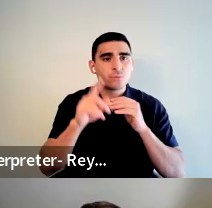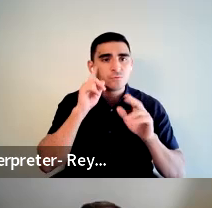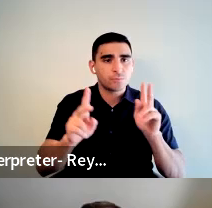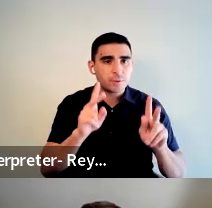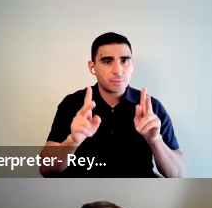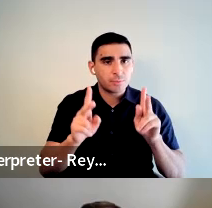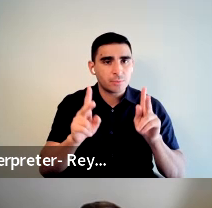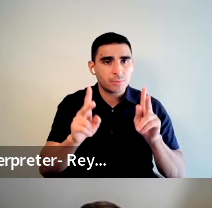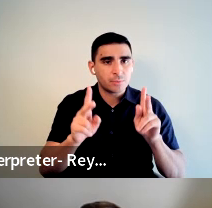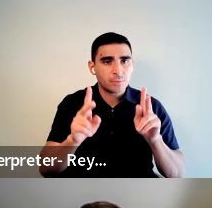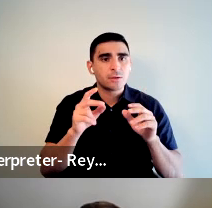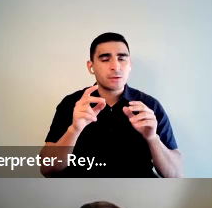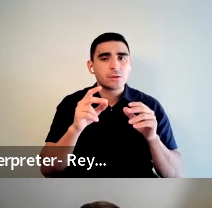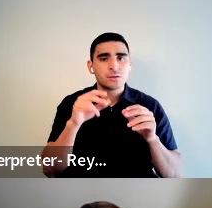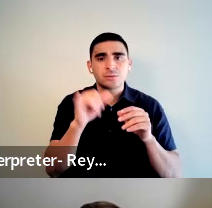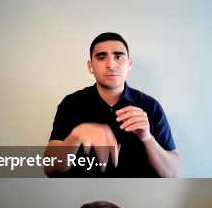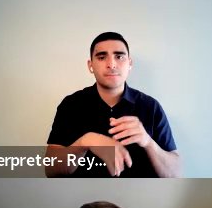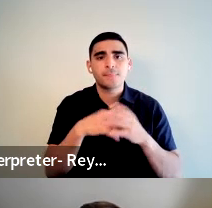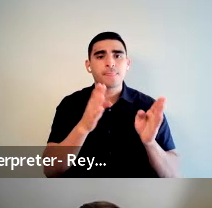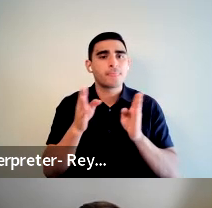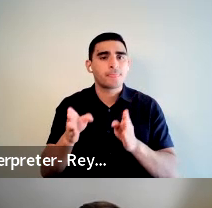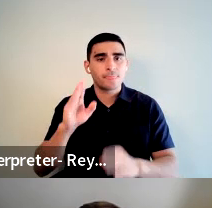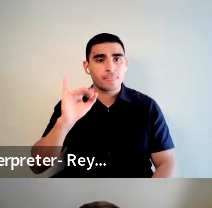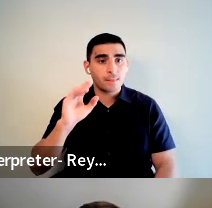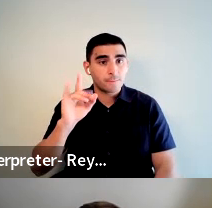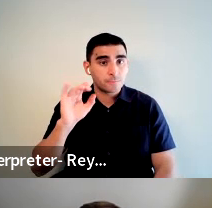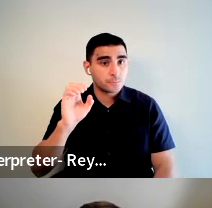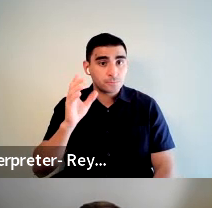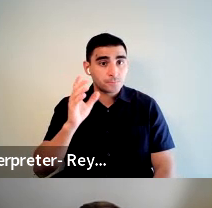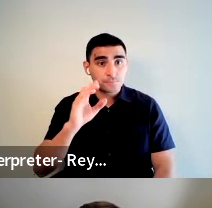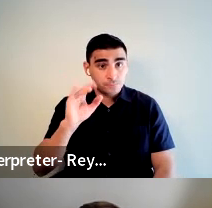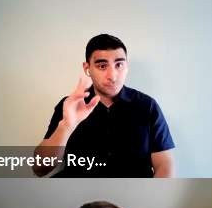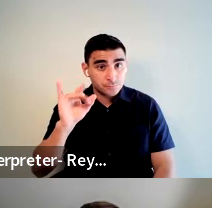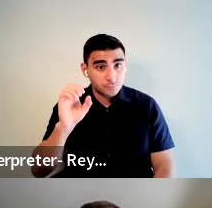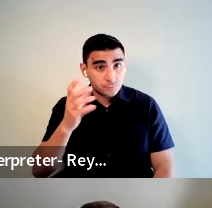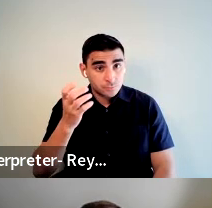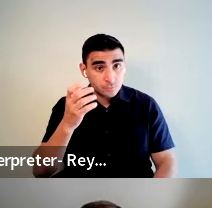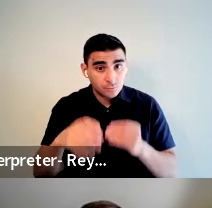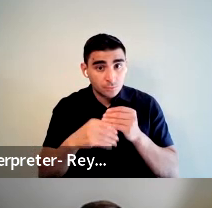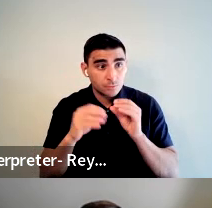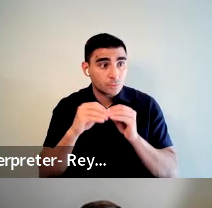And I'll pass it to Julie, or Julie, do you want to follow up?